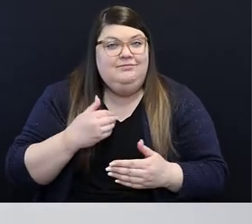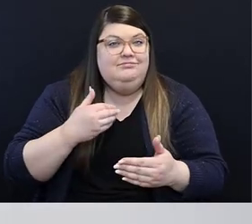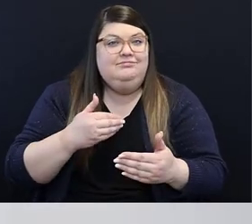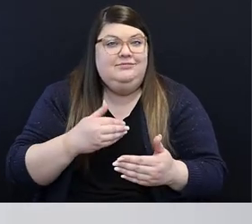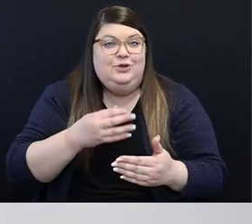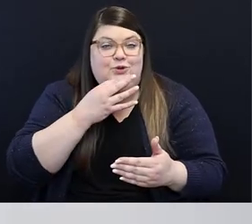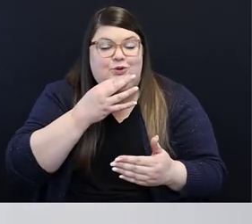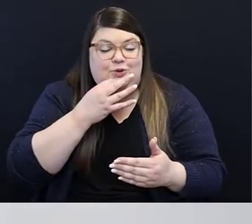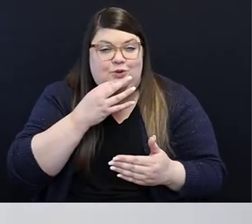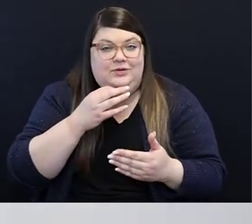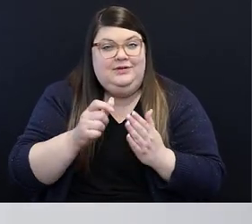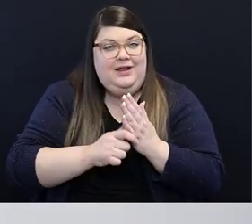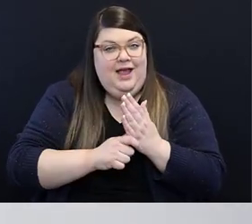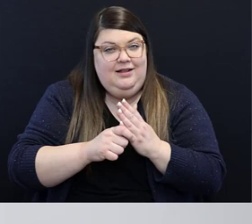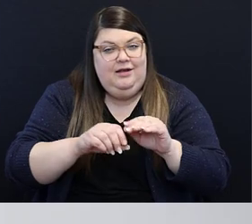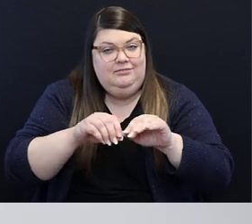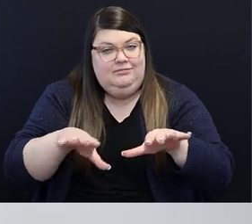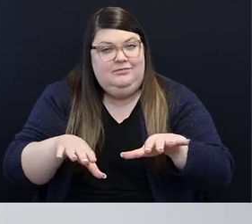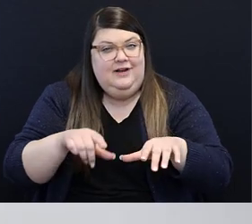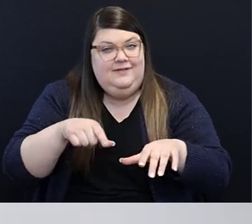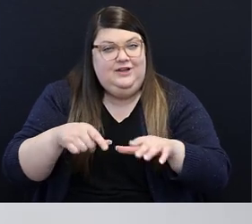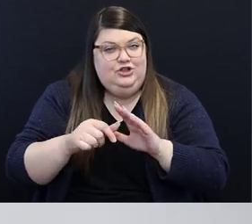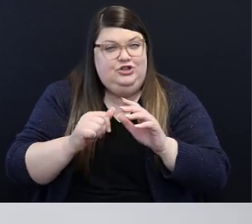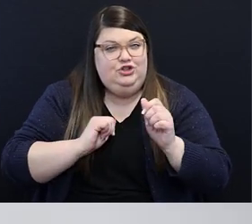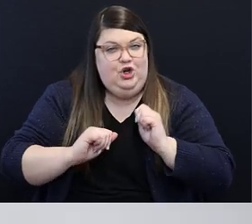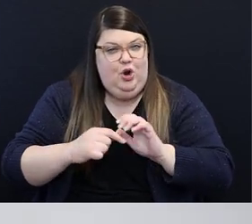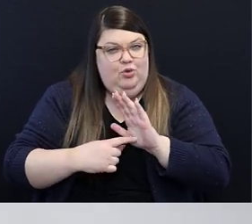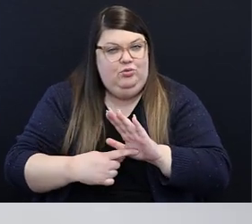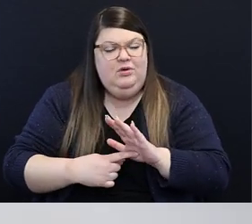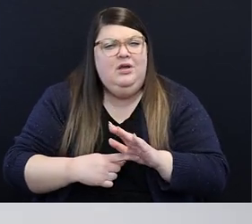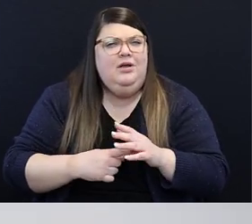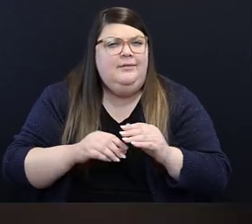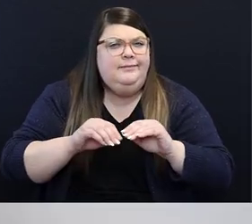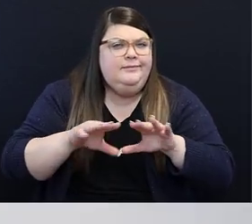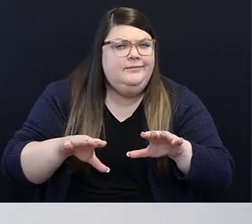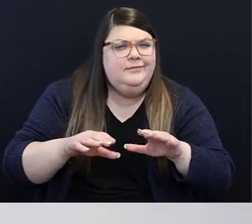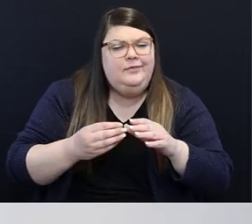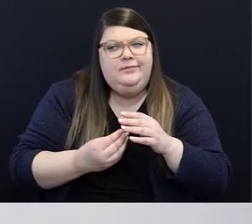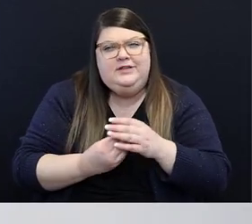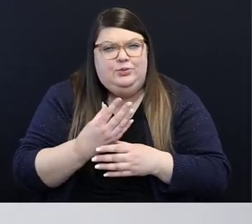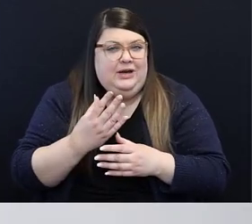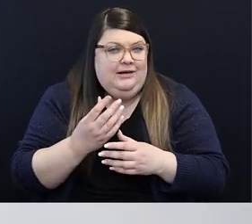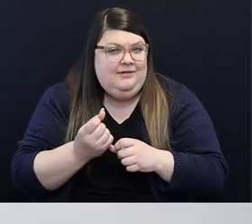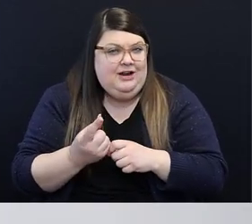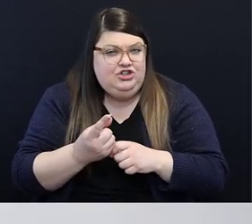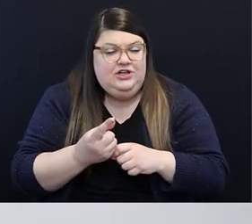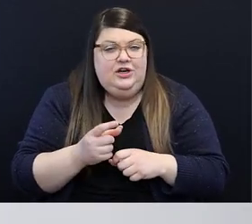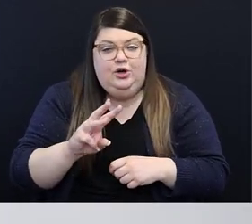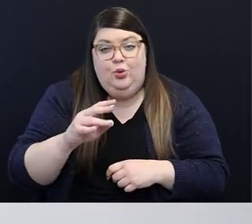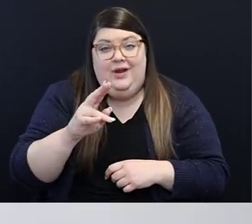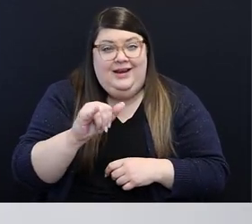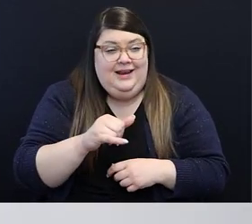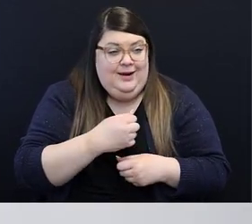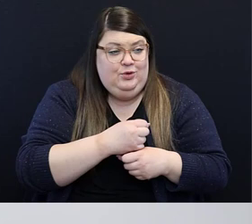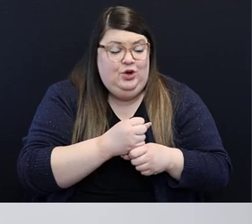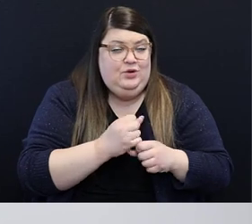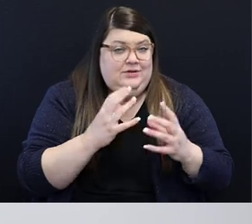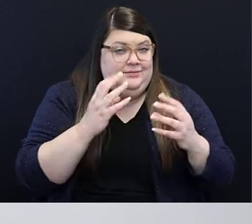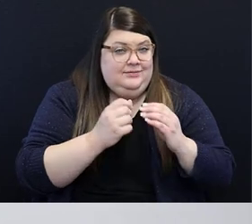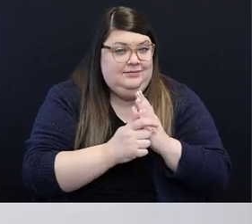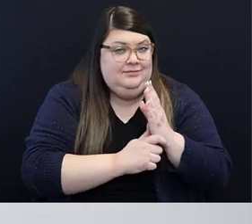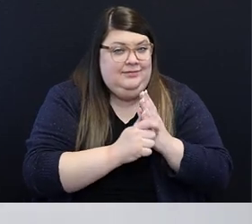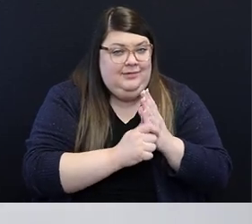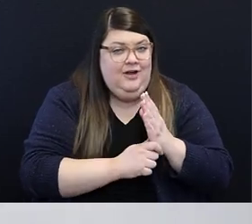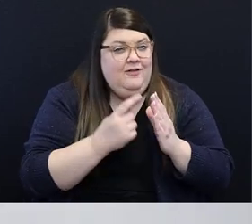forthcoming catalog of the show that will come out hopefully in the spring of next year. The Whitney produced an incredible catalog for